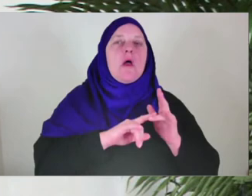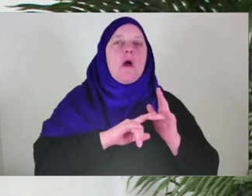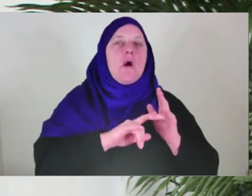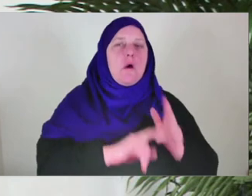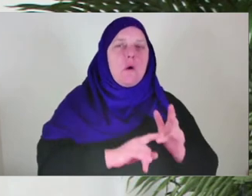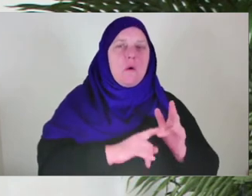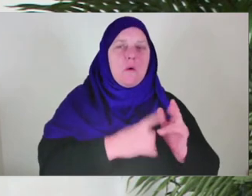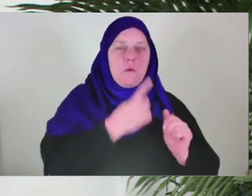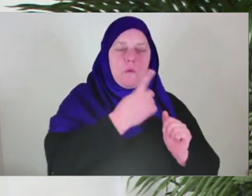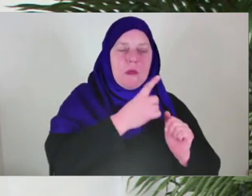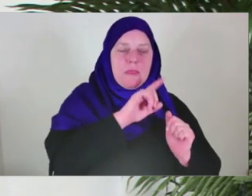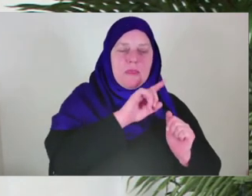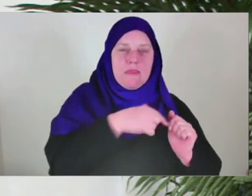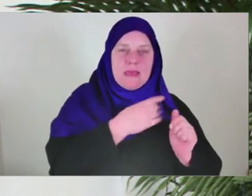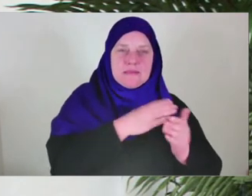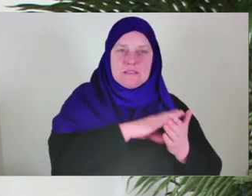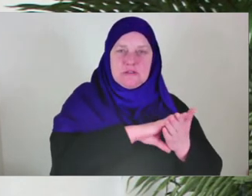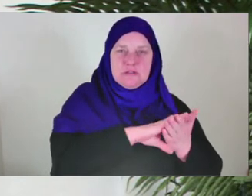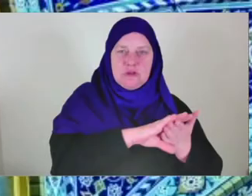Khums applies to that no matter what?